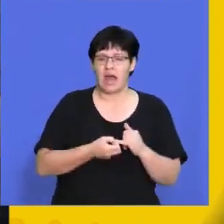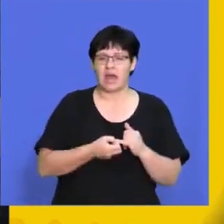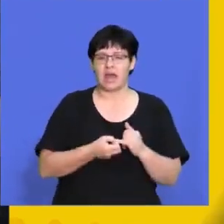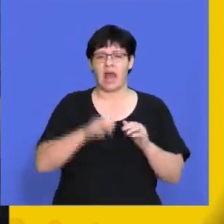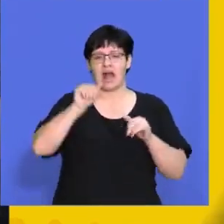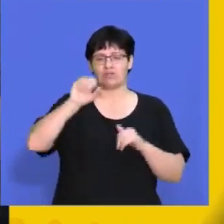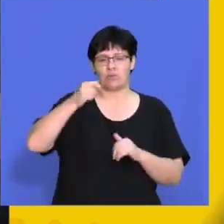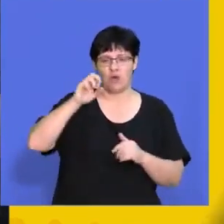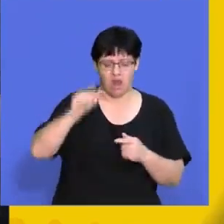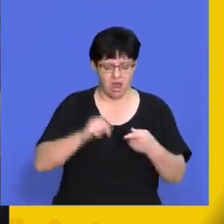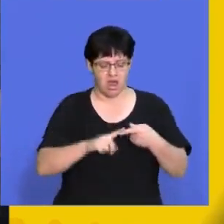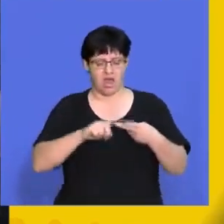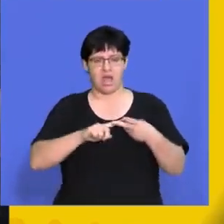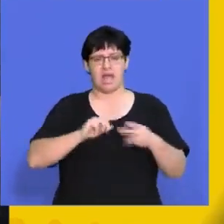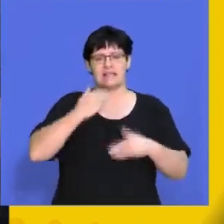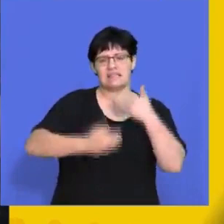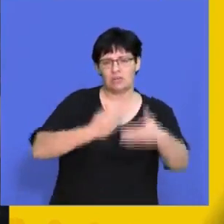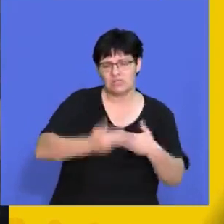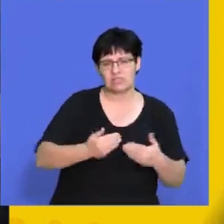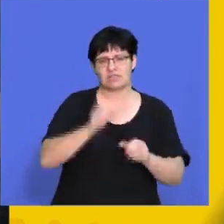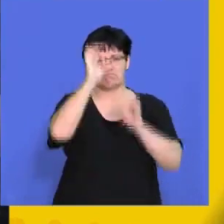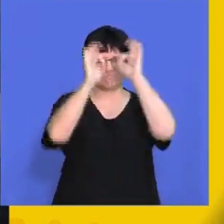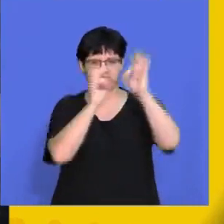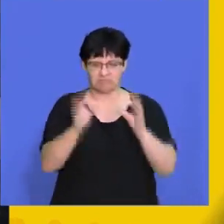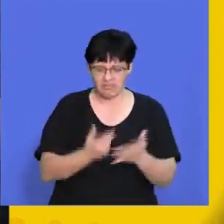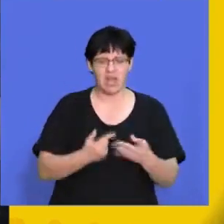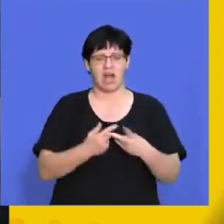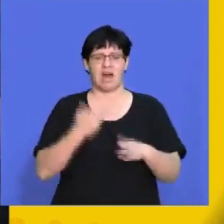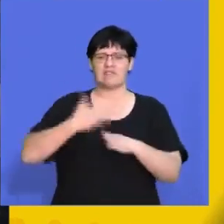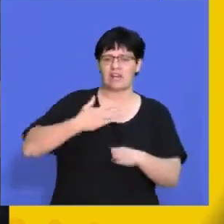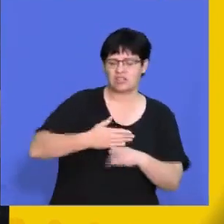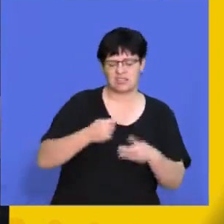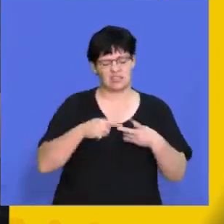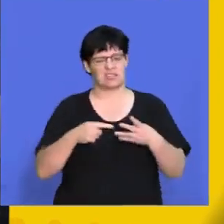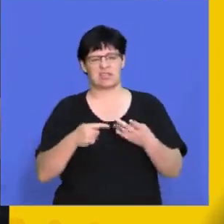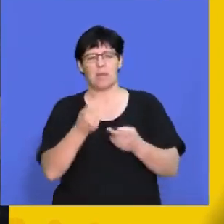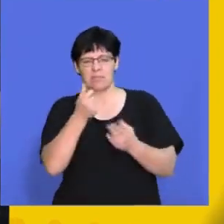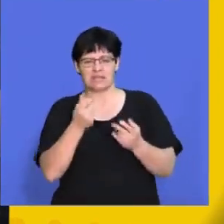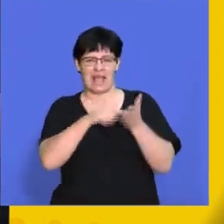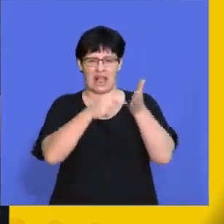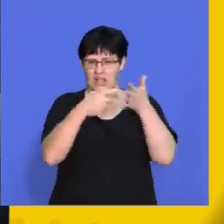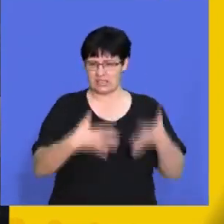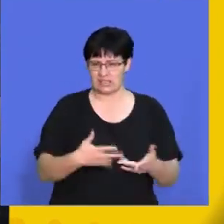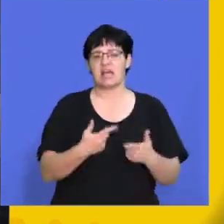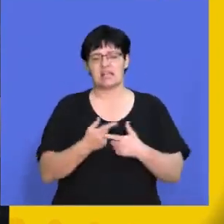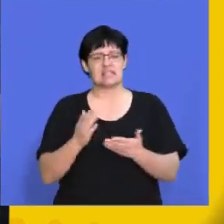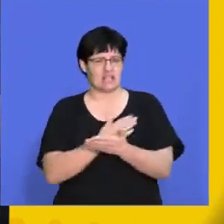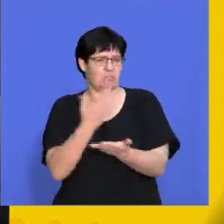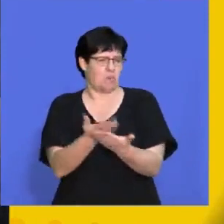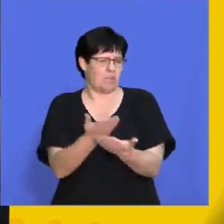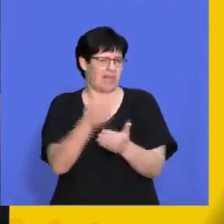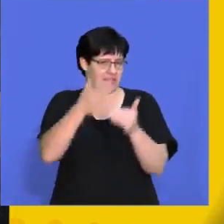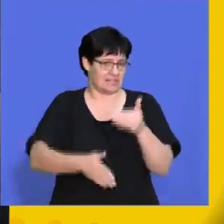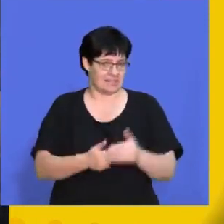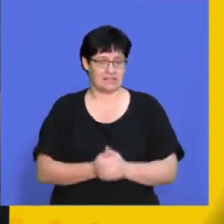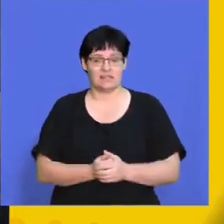little bit of algebra, some sequences and series. We're going to be doing some functions, a little bit of calculus, and hopefully some probability at the